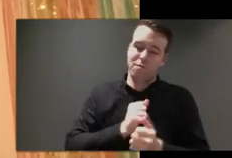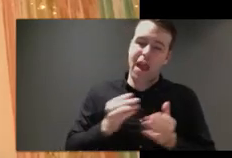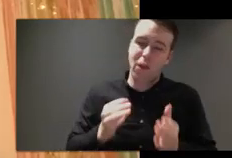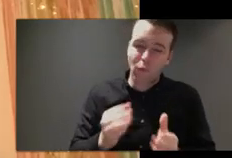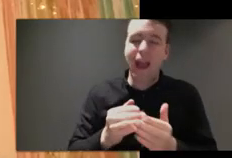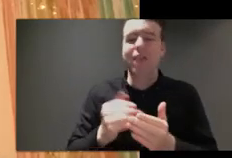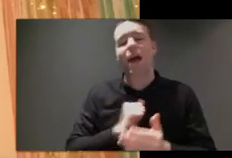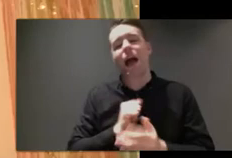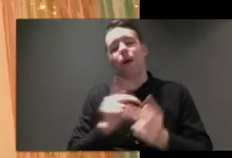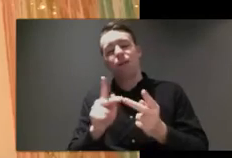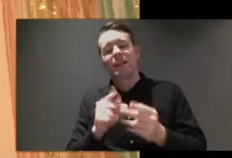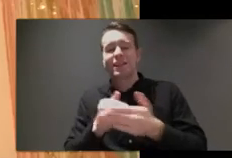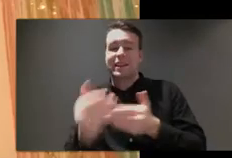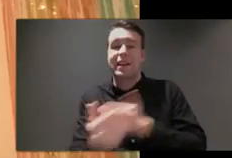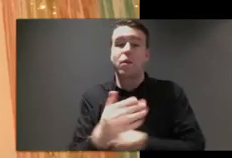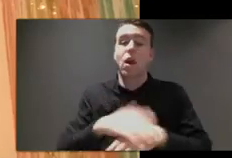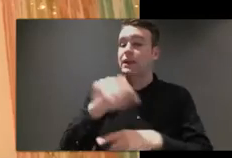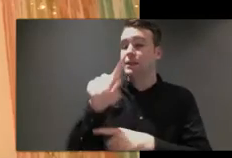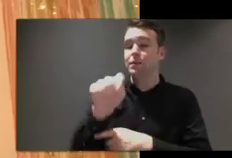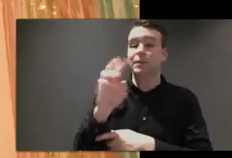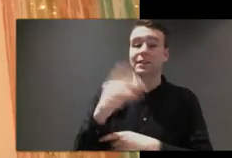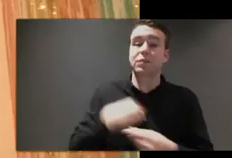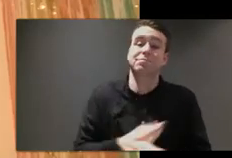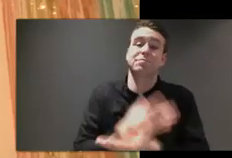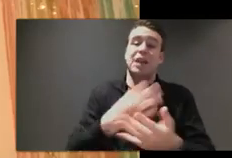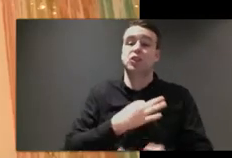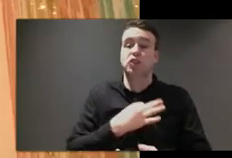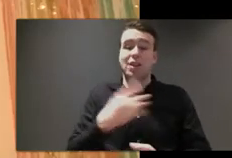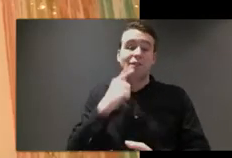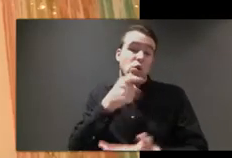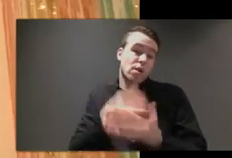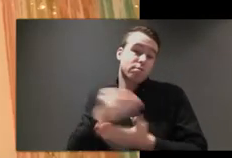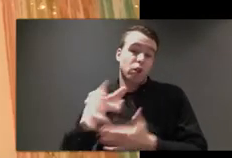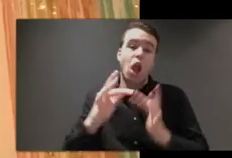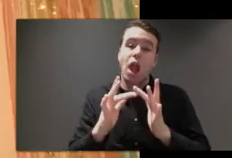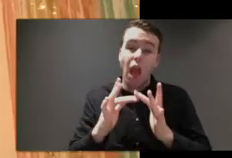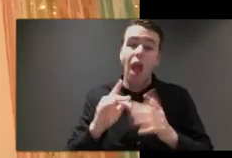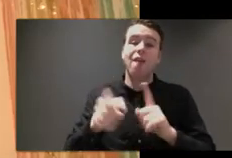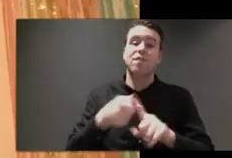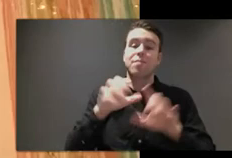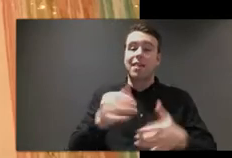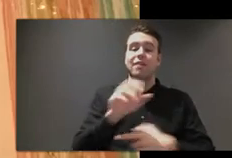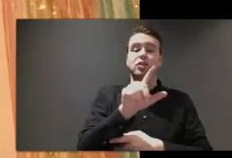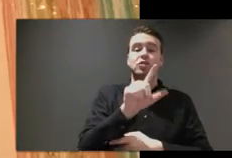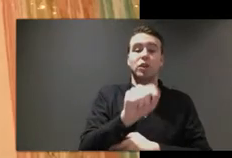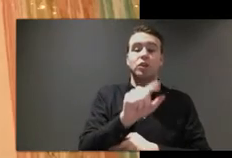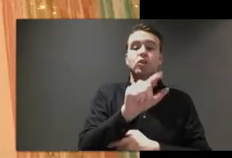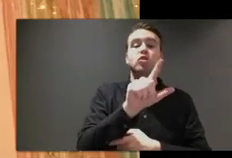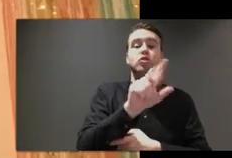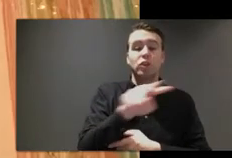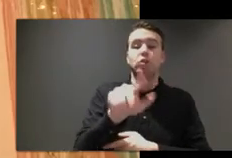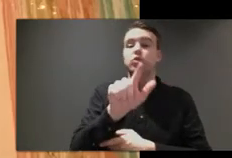morning. On September 16th, we passed out shirts to those who purchased them online from the classes 22, 23, and